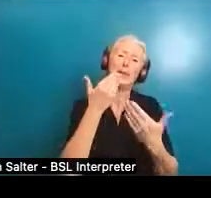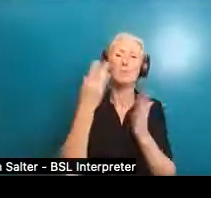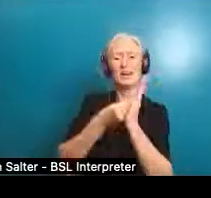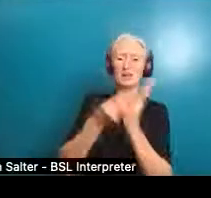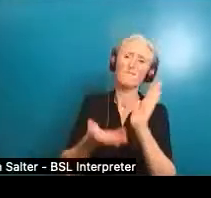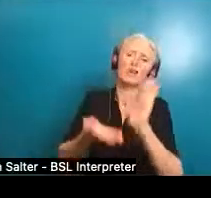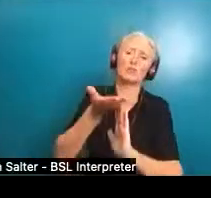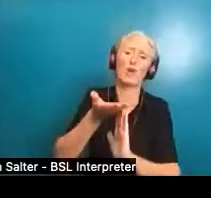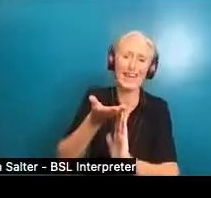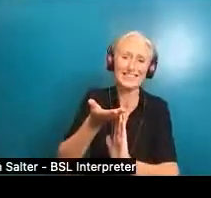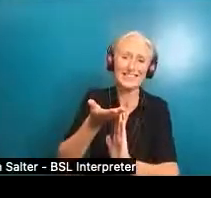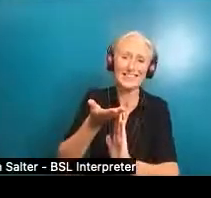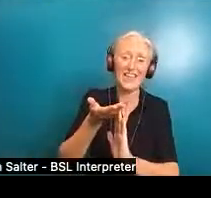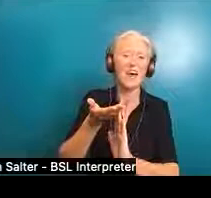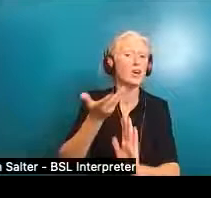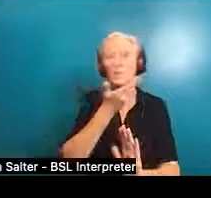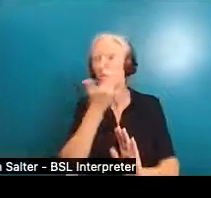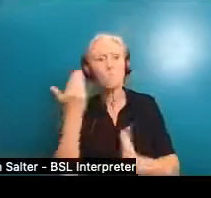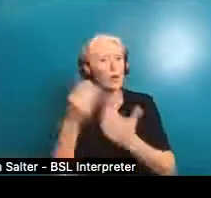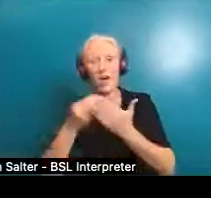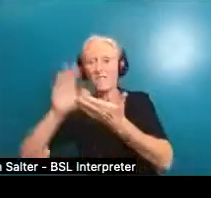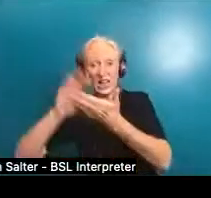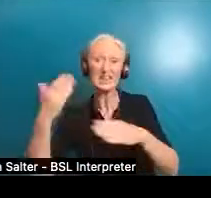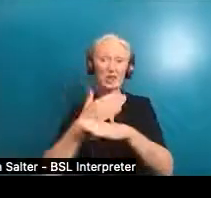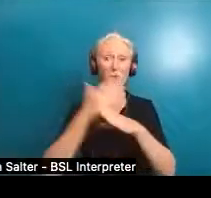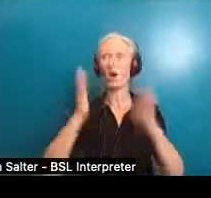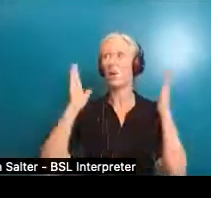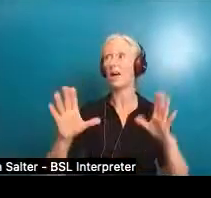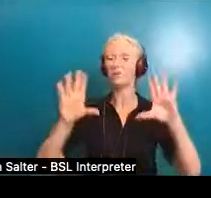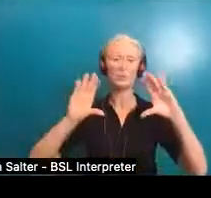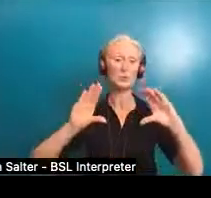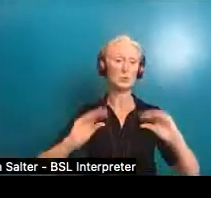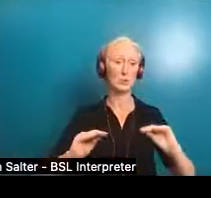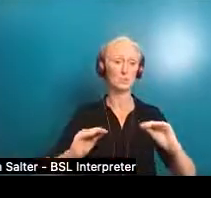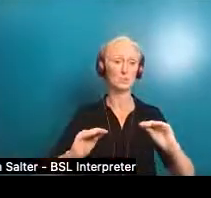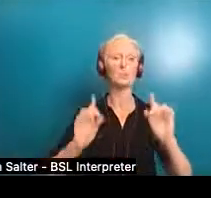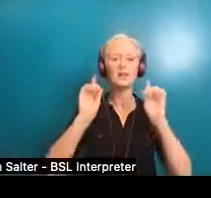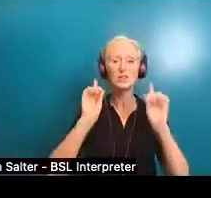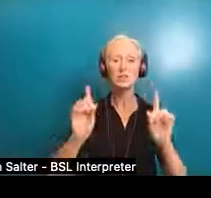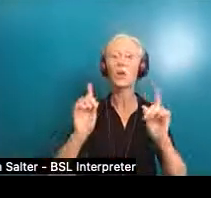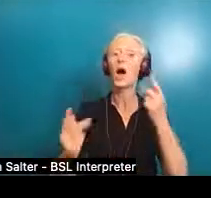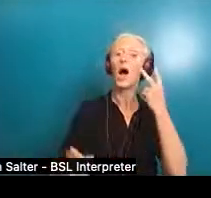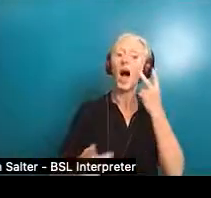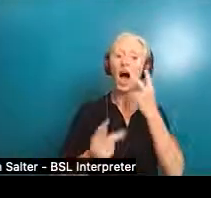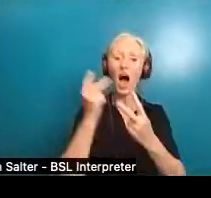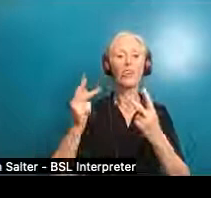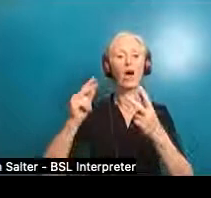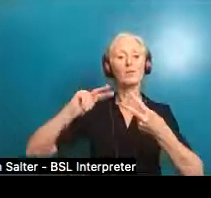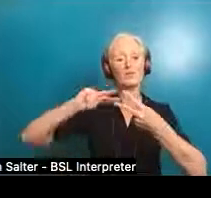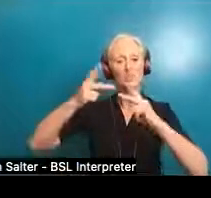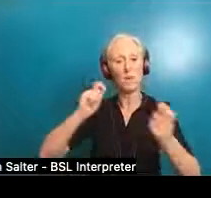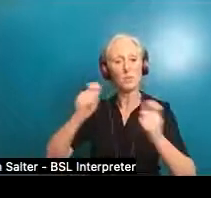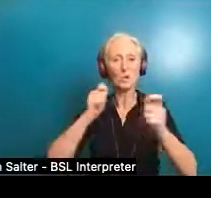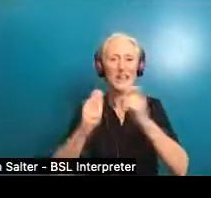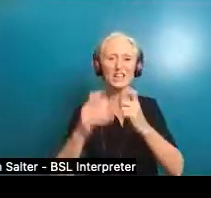just stagnate. So other mutation-specific therapies, I'm going to talk about nonsense